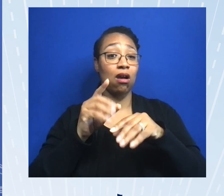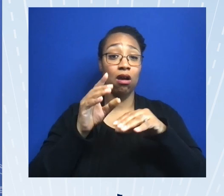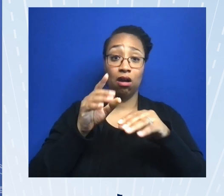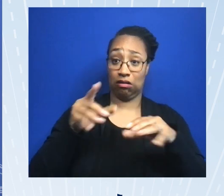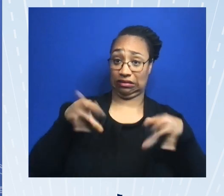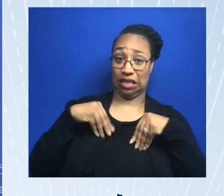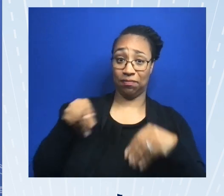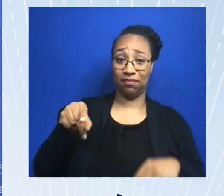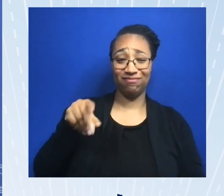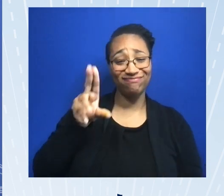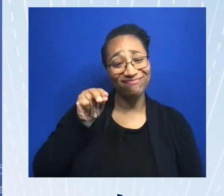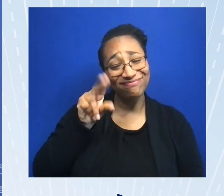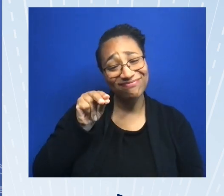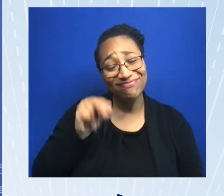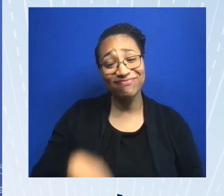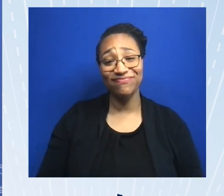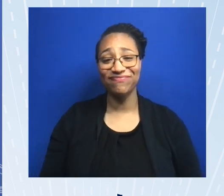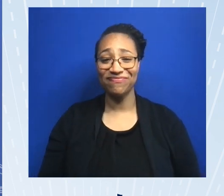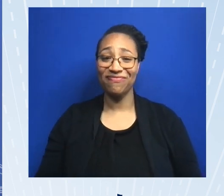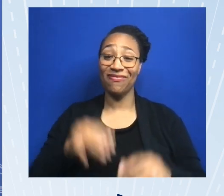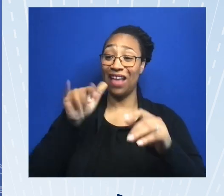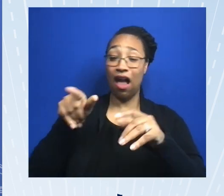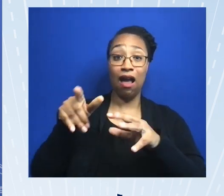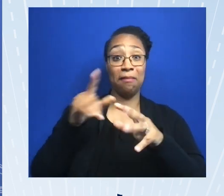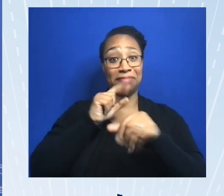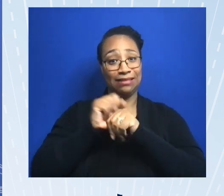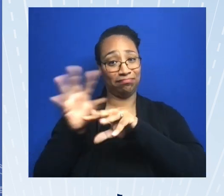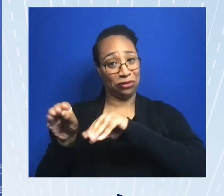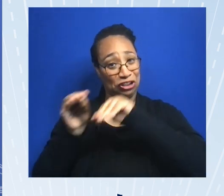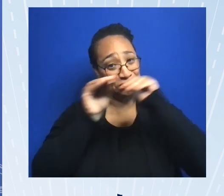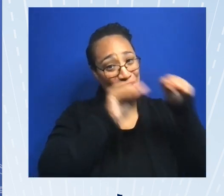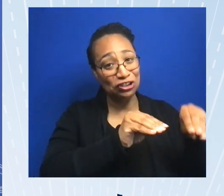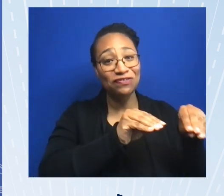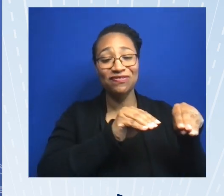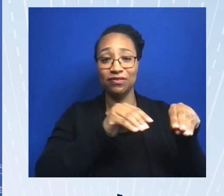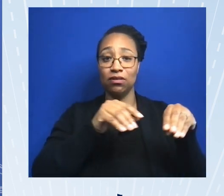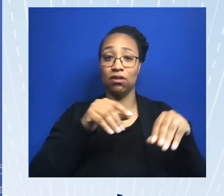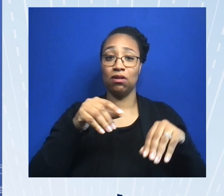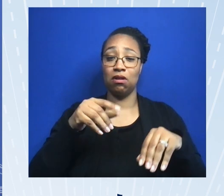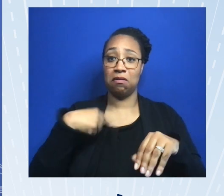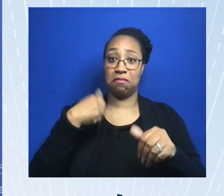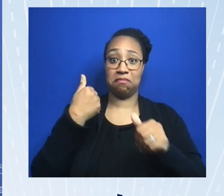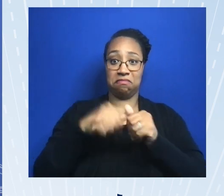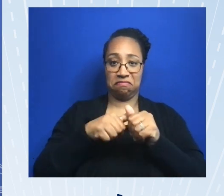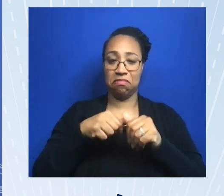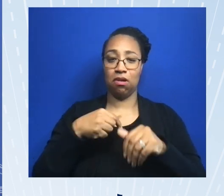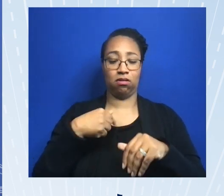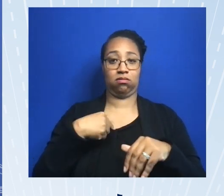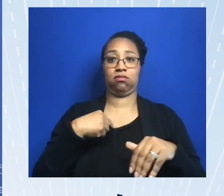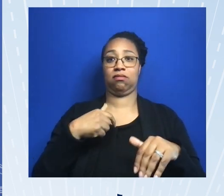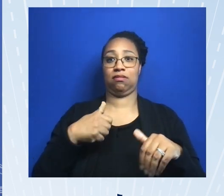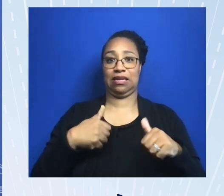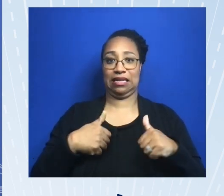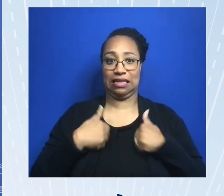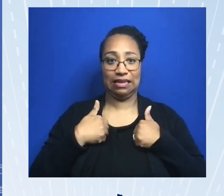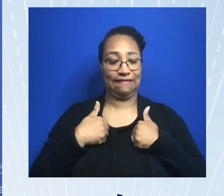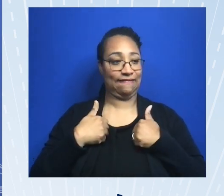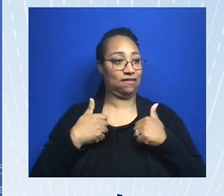and raised me, and my brother, in a community where we felt safe as Jews, at school, at temple, and at